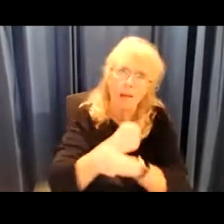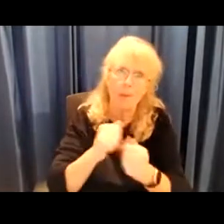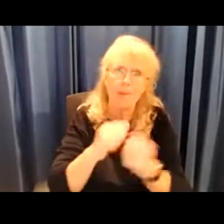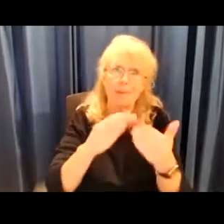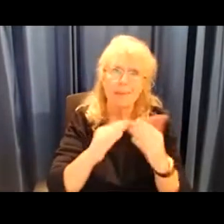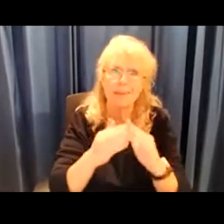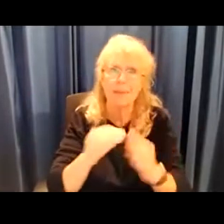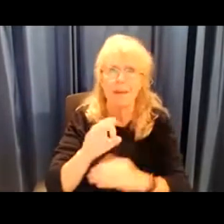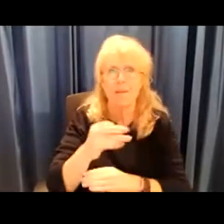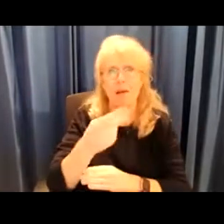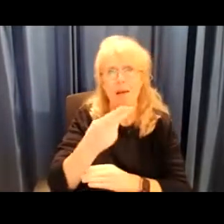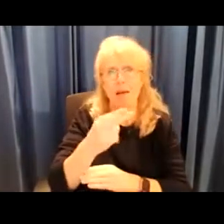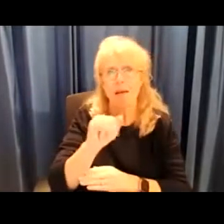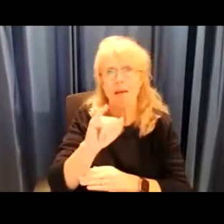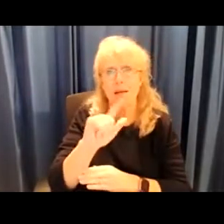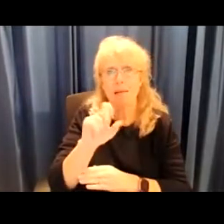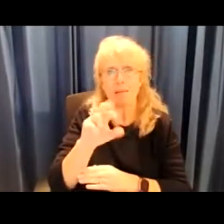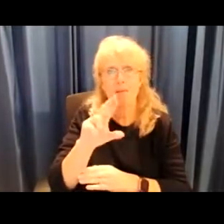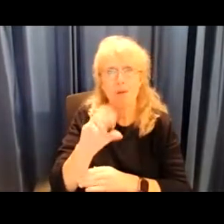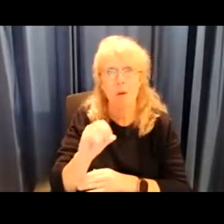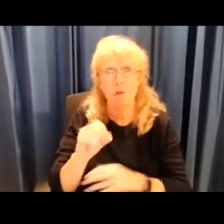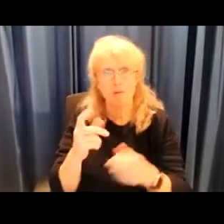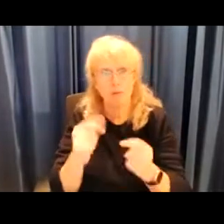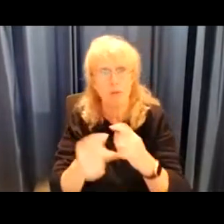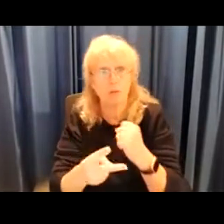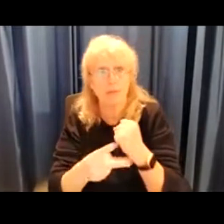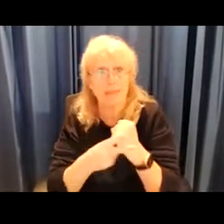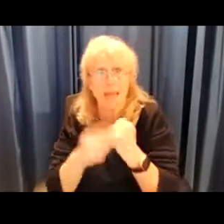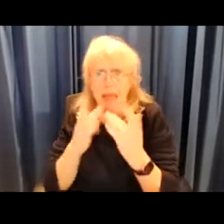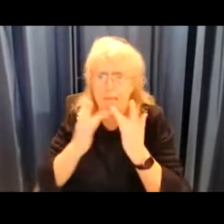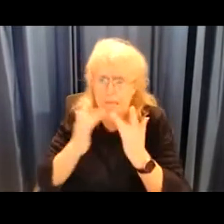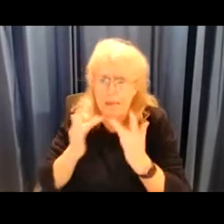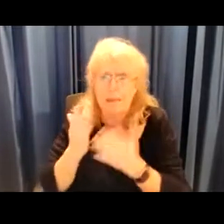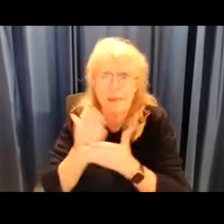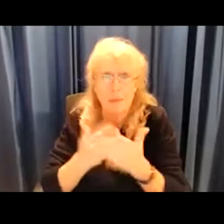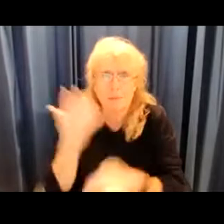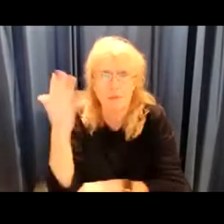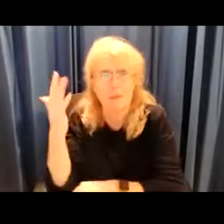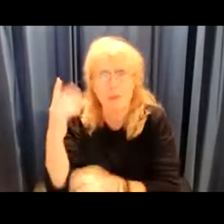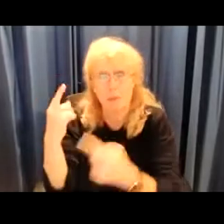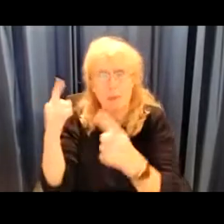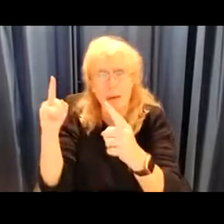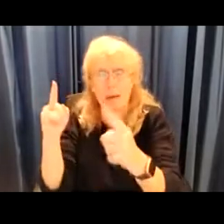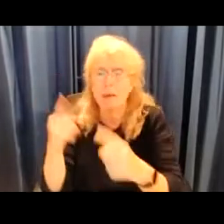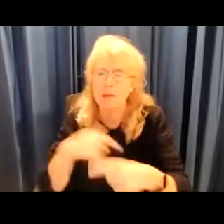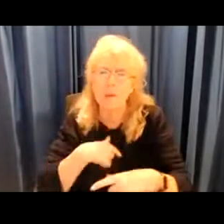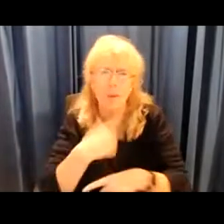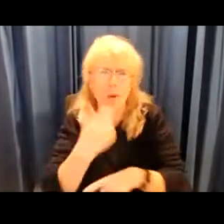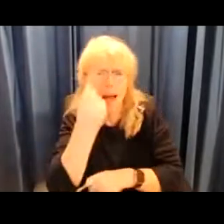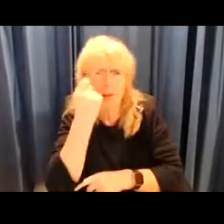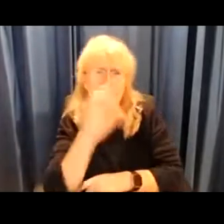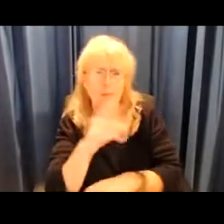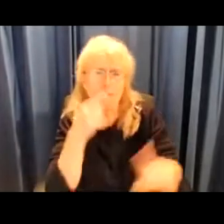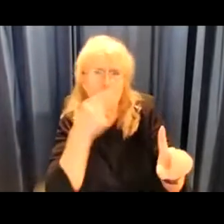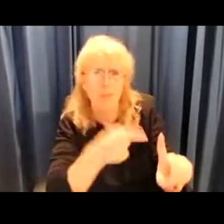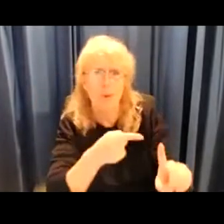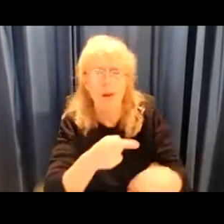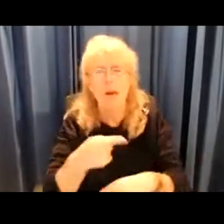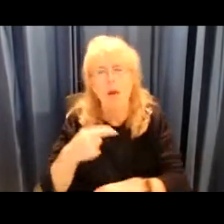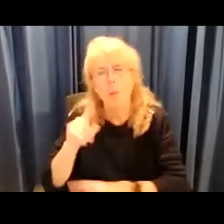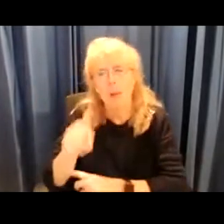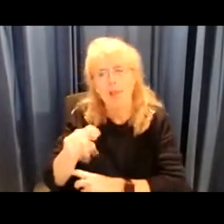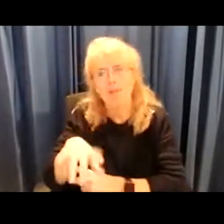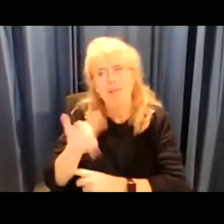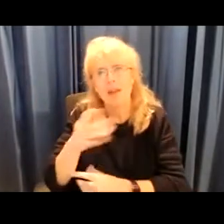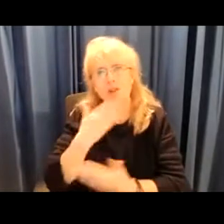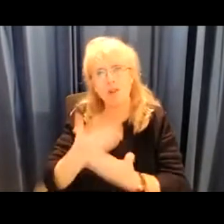to save the trees that we did save. And so I completely get that. We've got to find a happy spot for